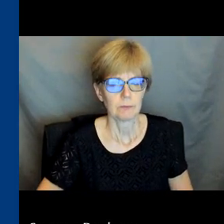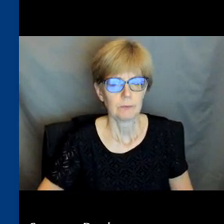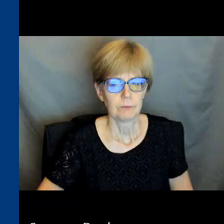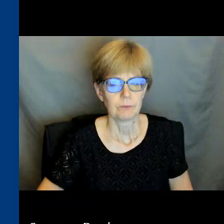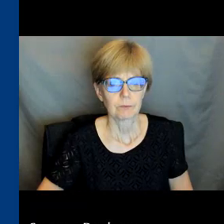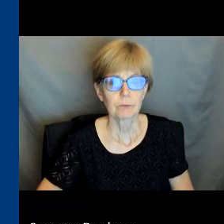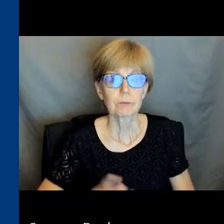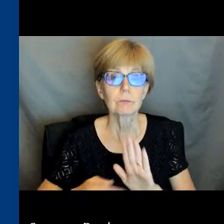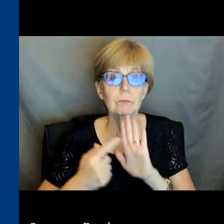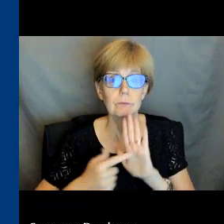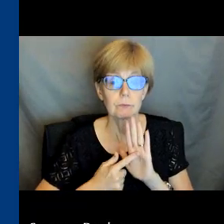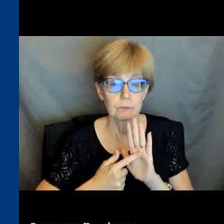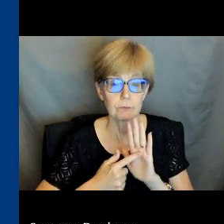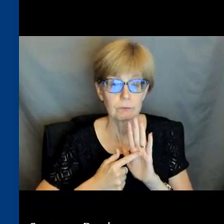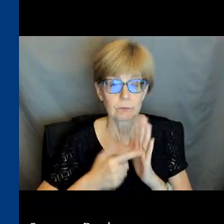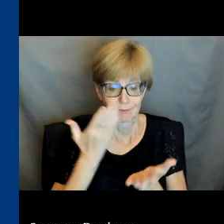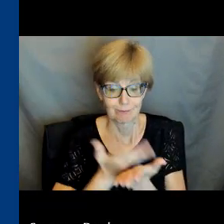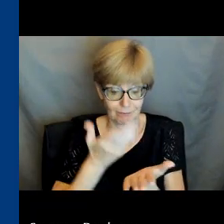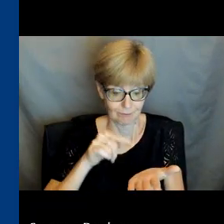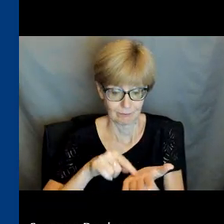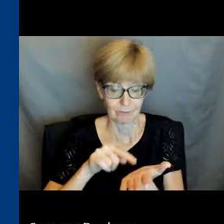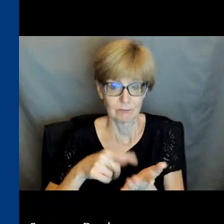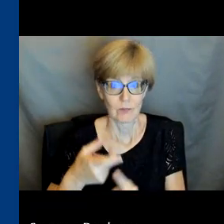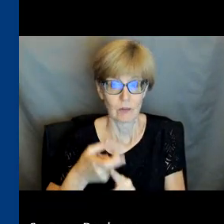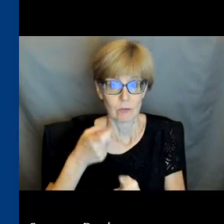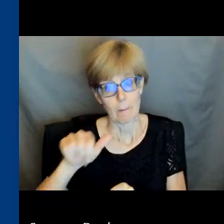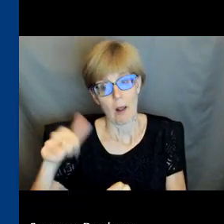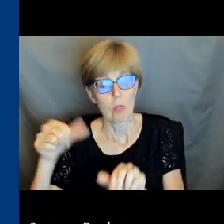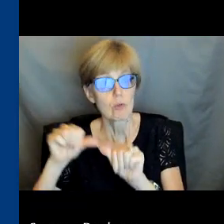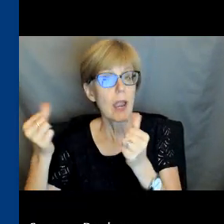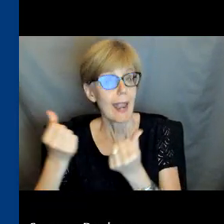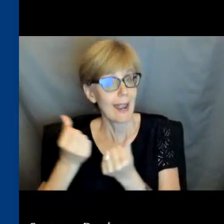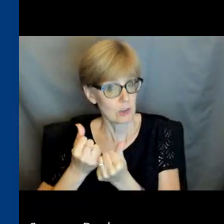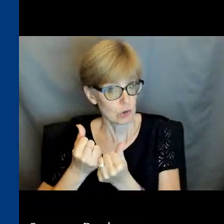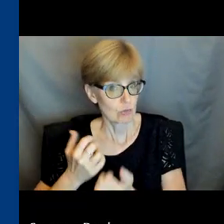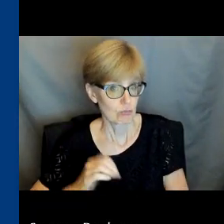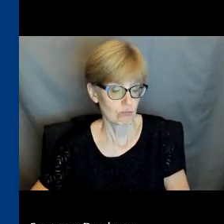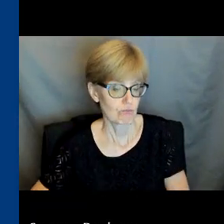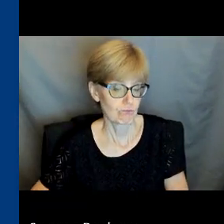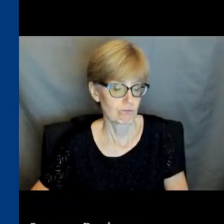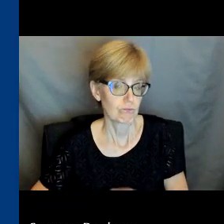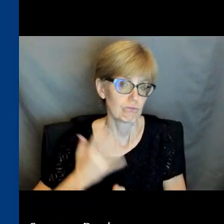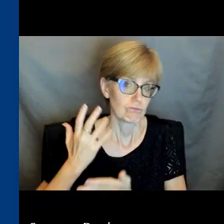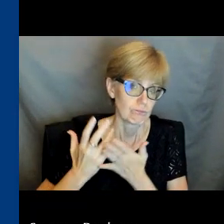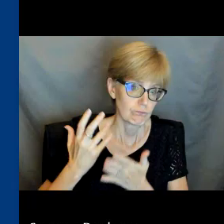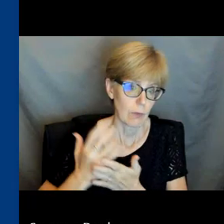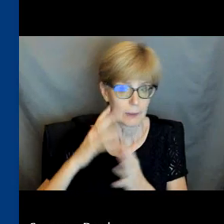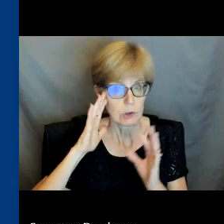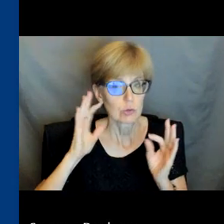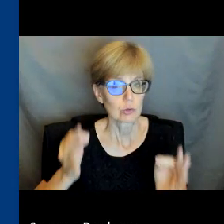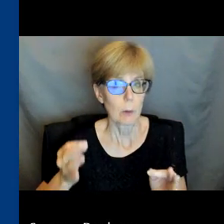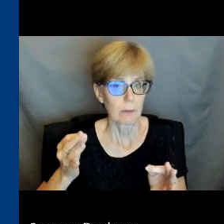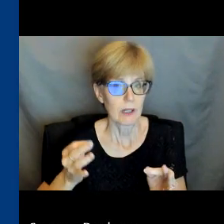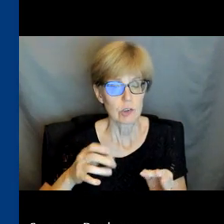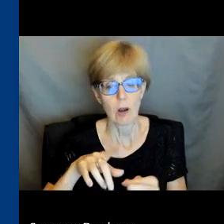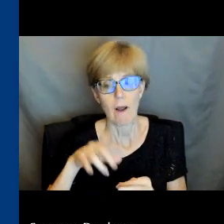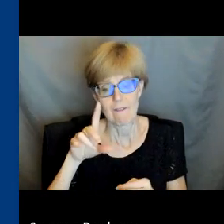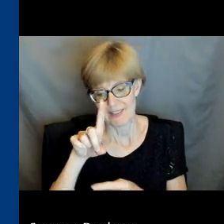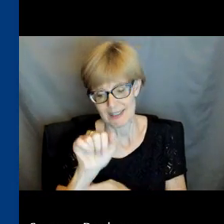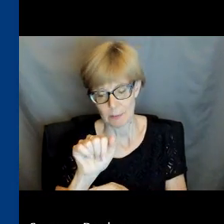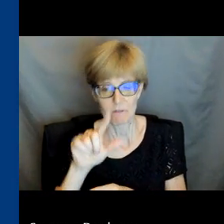Sometimes this documentation may come from another agency, whether it's a determination of disability from a